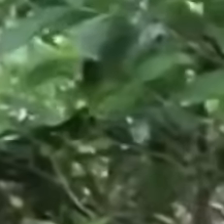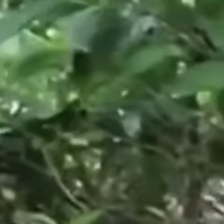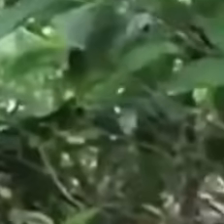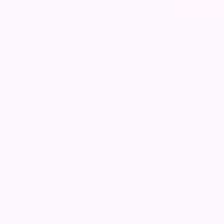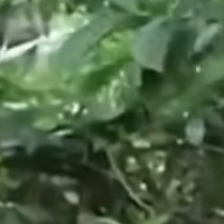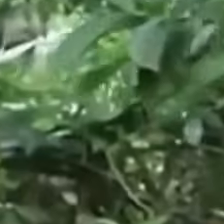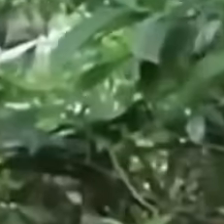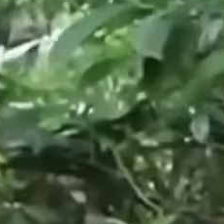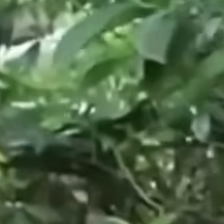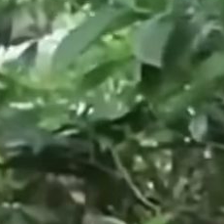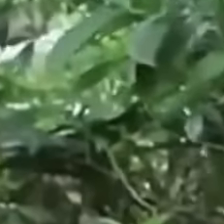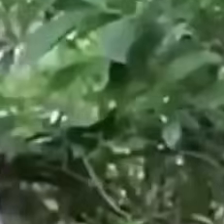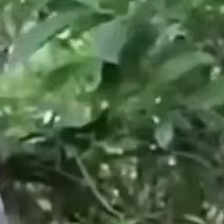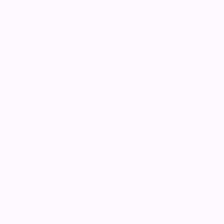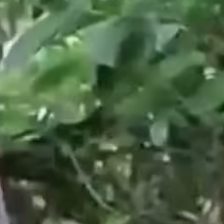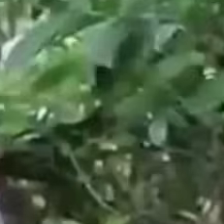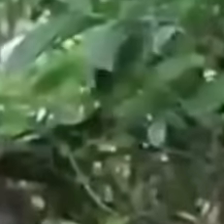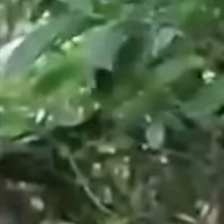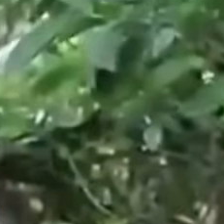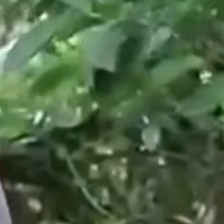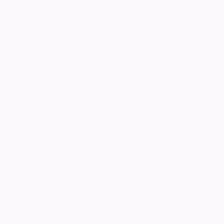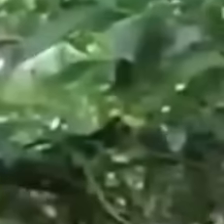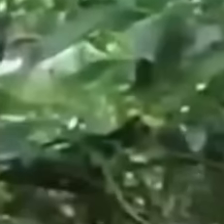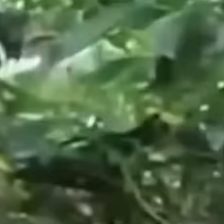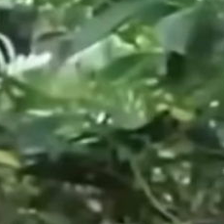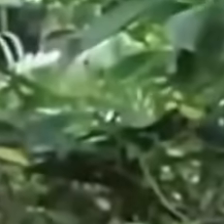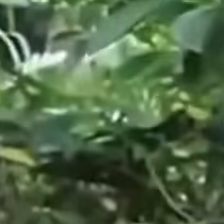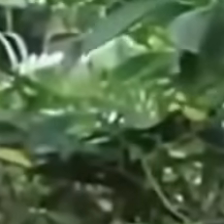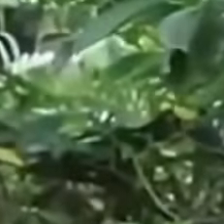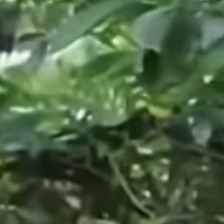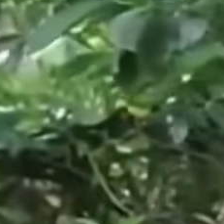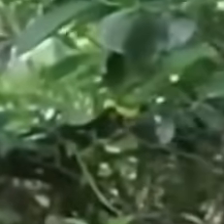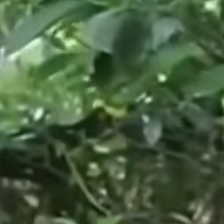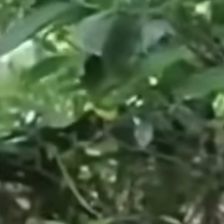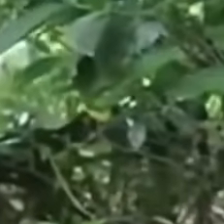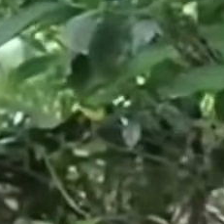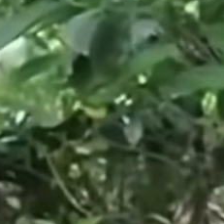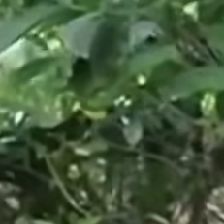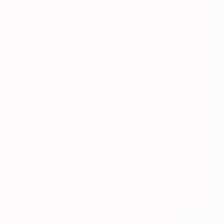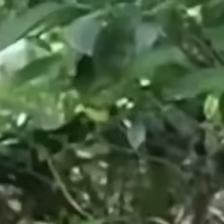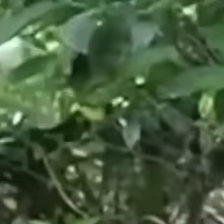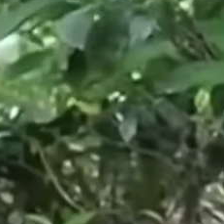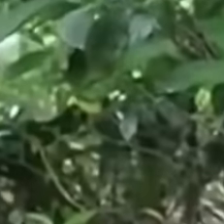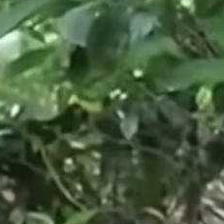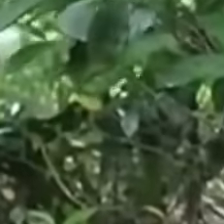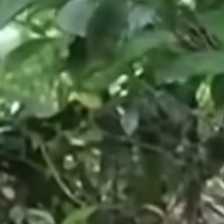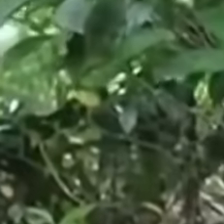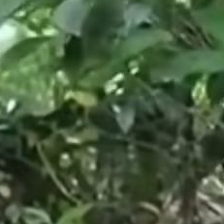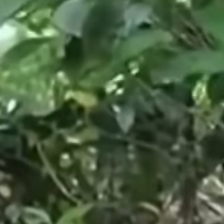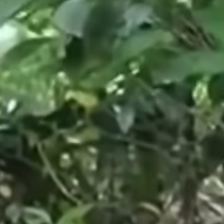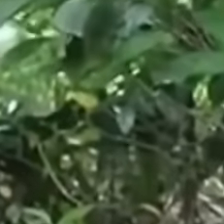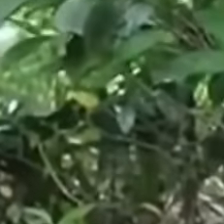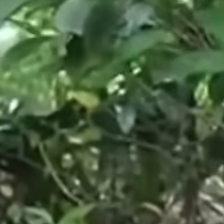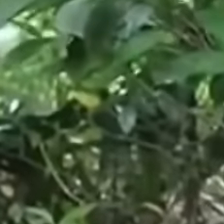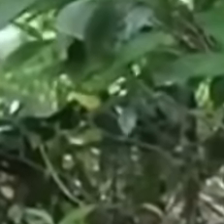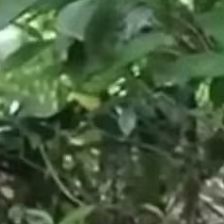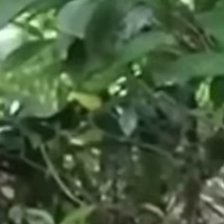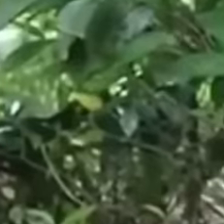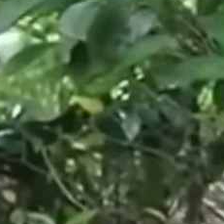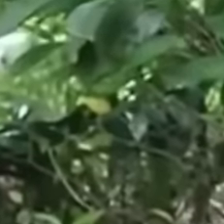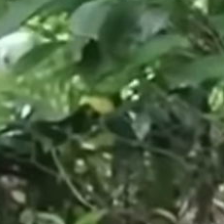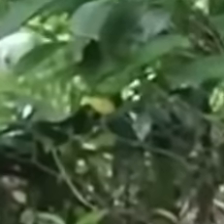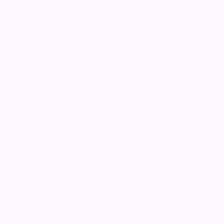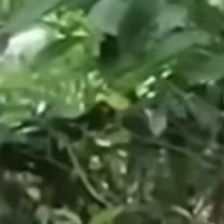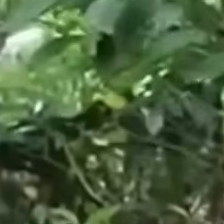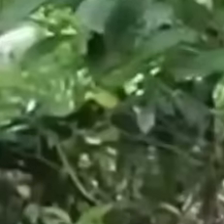They came close to the shop at about 9 in the night. We heard loud cries. The police were assaulting Uncle Indika. Then I asked the police not to assault